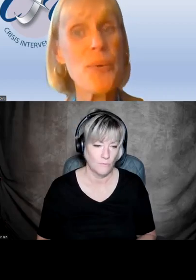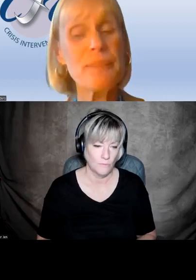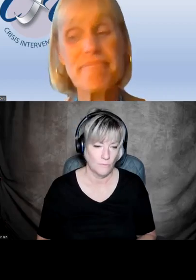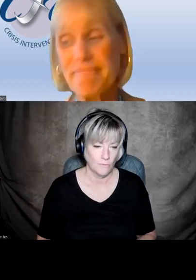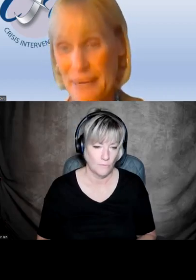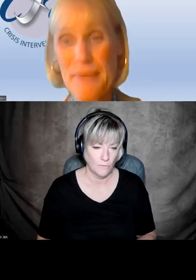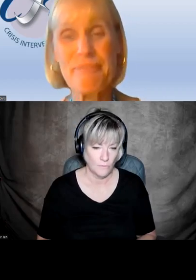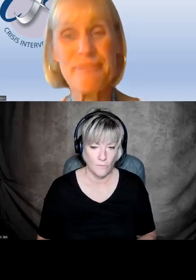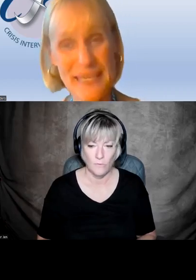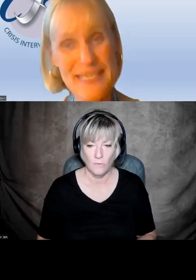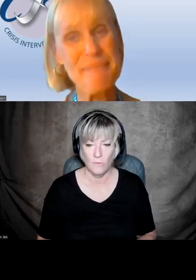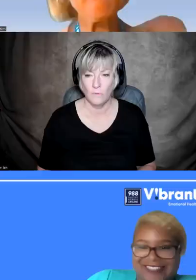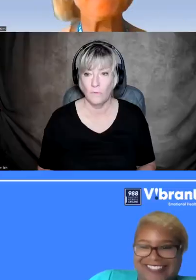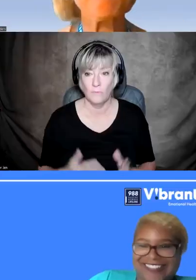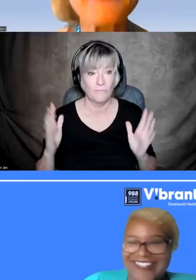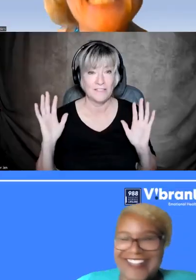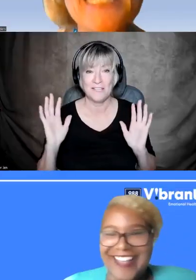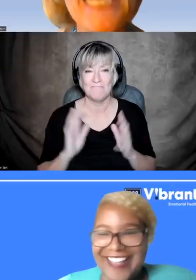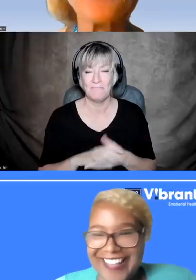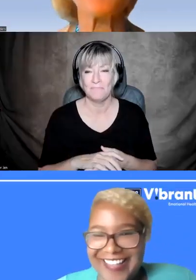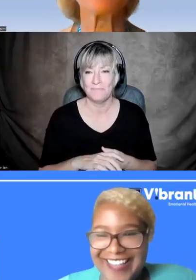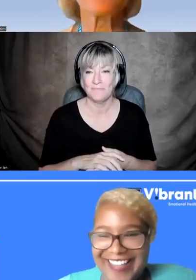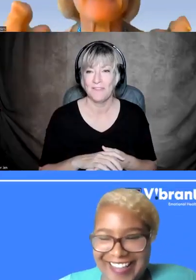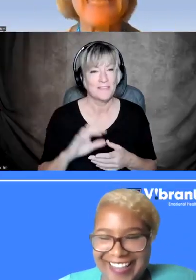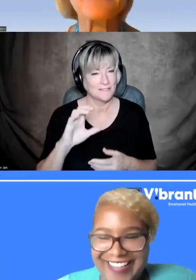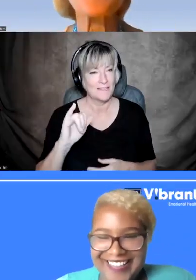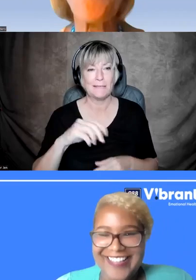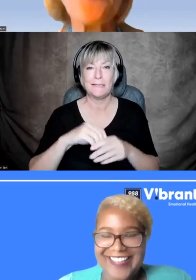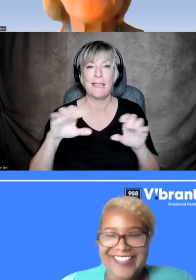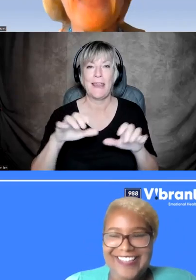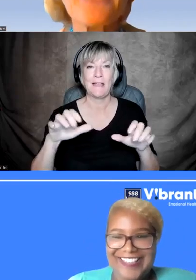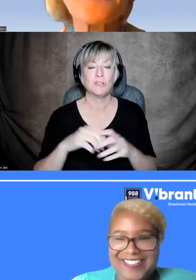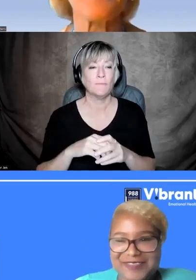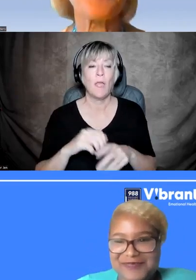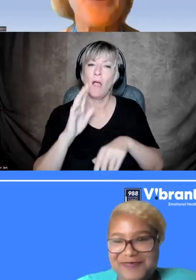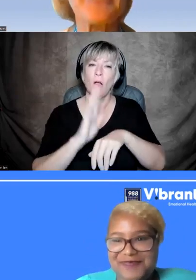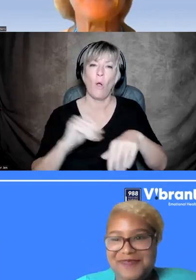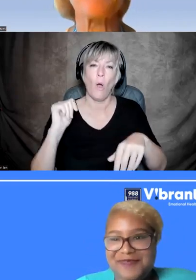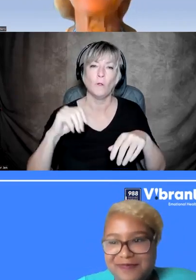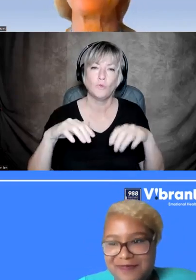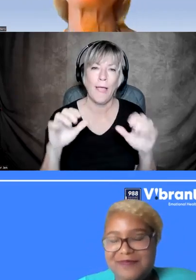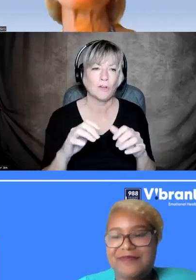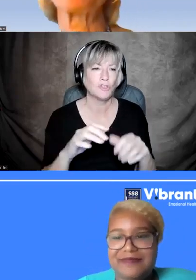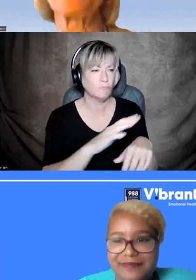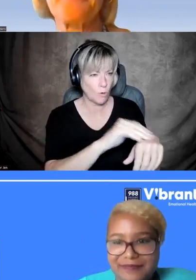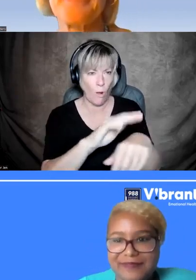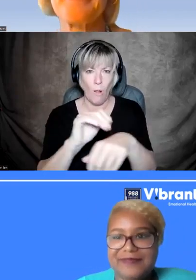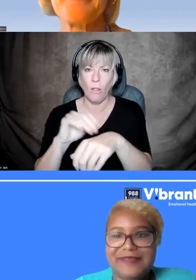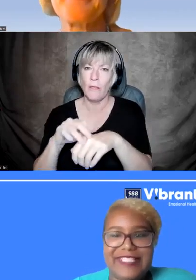Thanks. So, yep, that's it. It's the CIT in action. And it's a call to action. We're calling everybody to